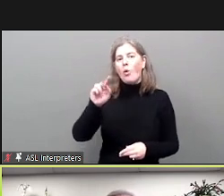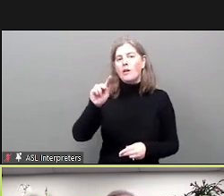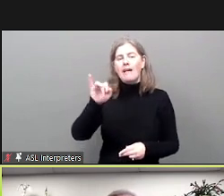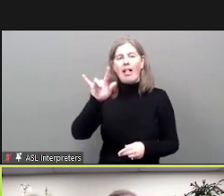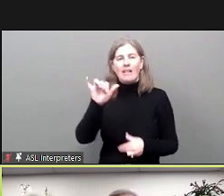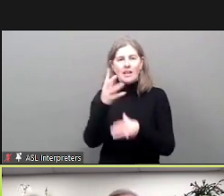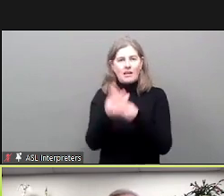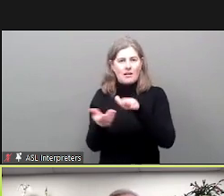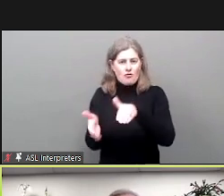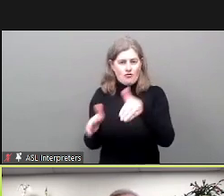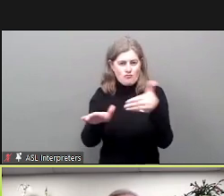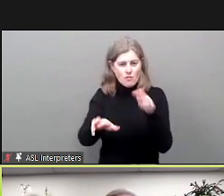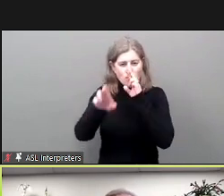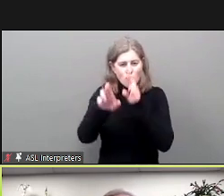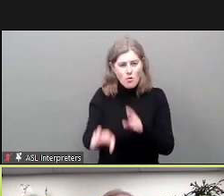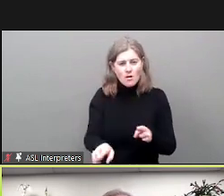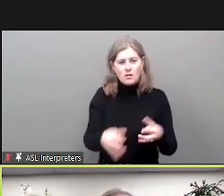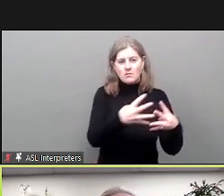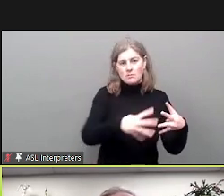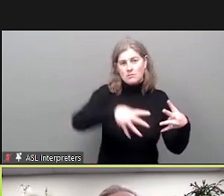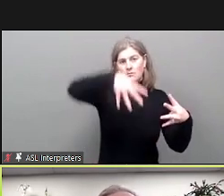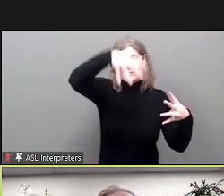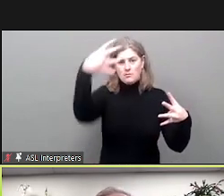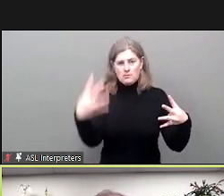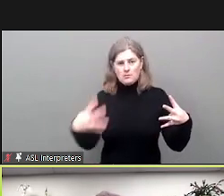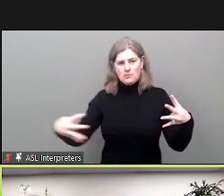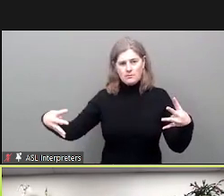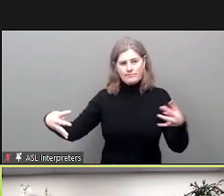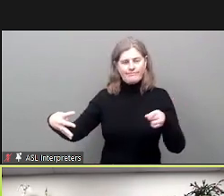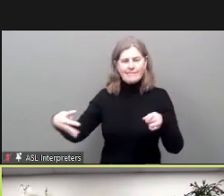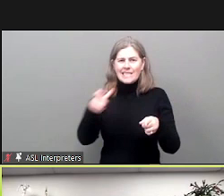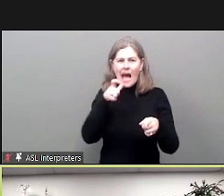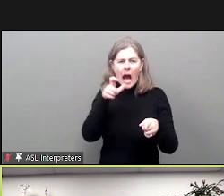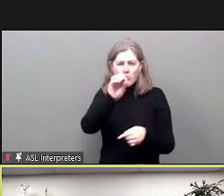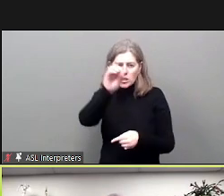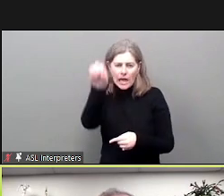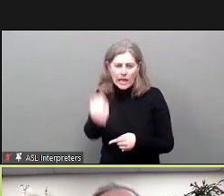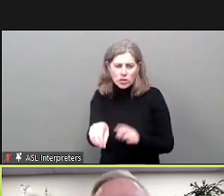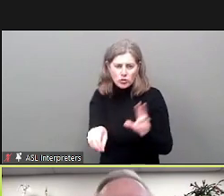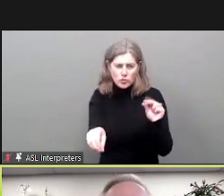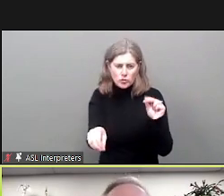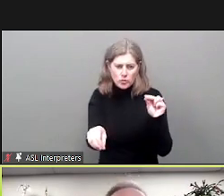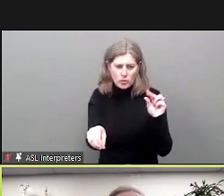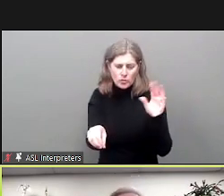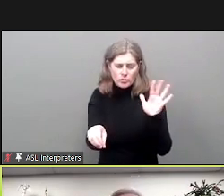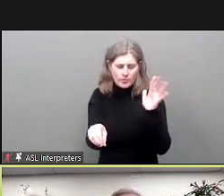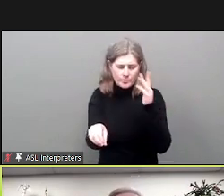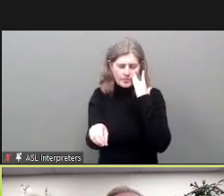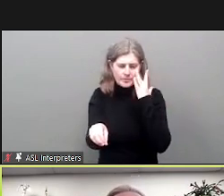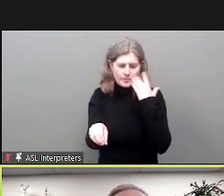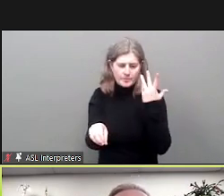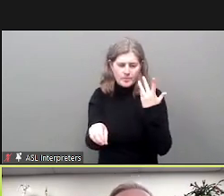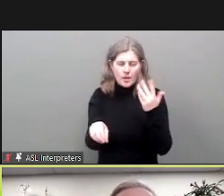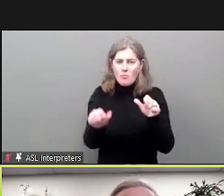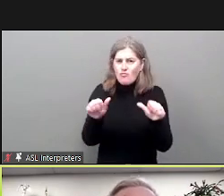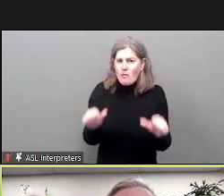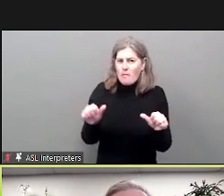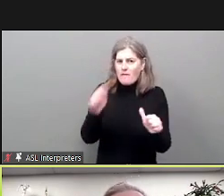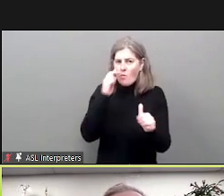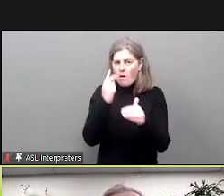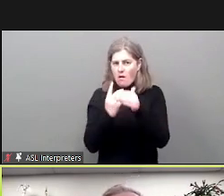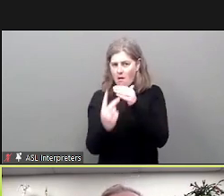And this is probably the graphs. It's not the percentage of, or the probability of death or